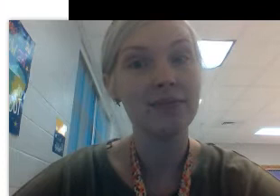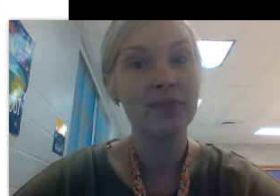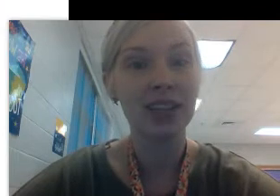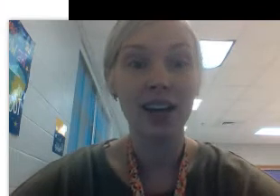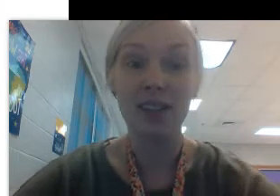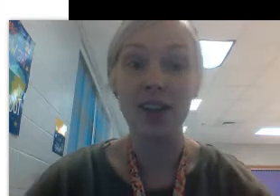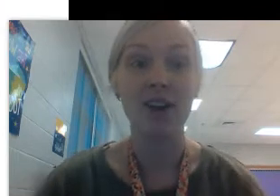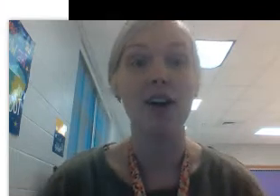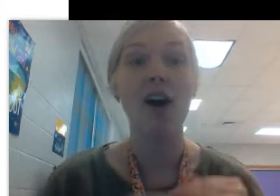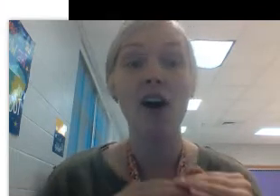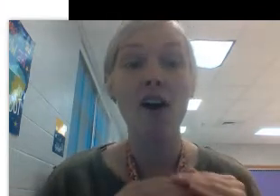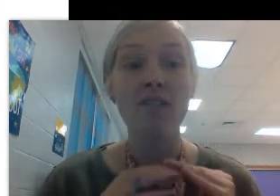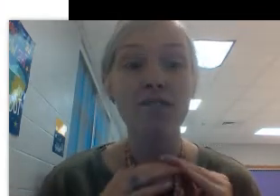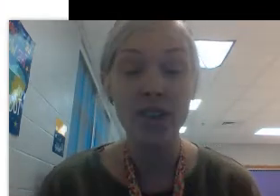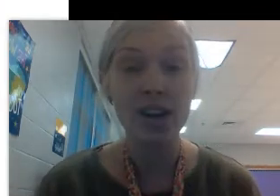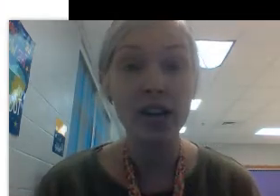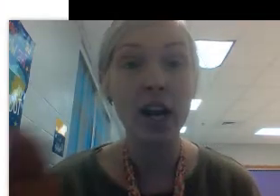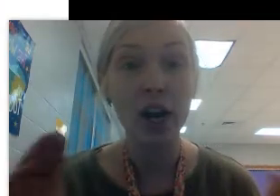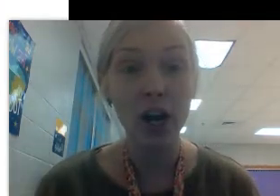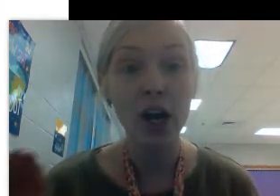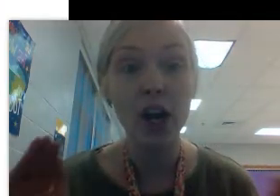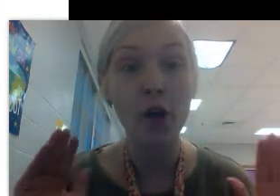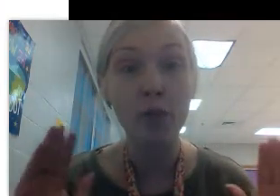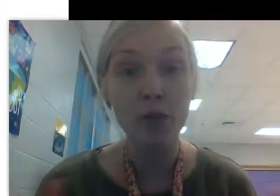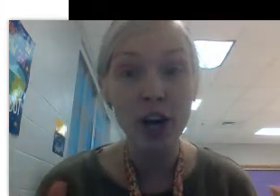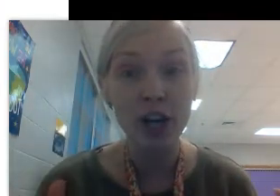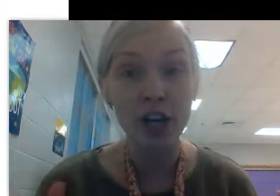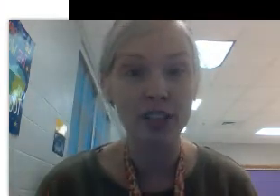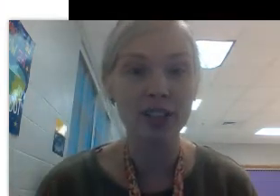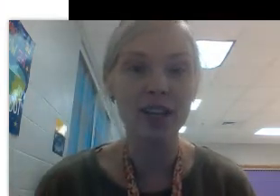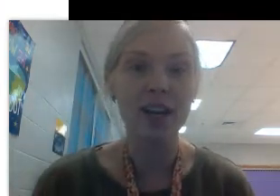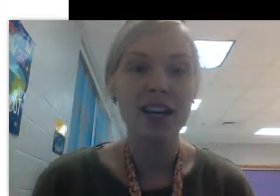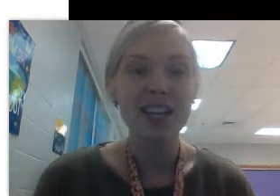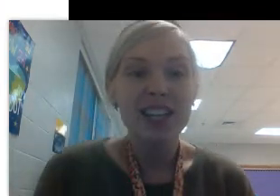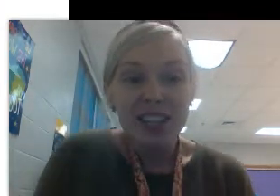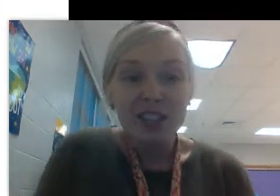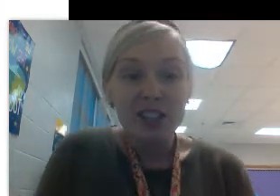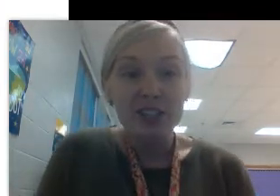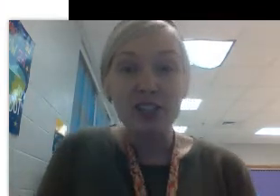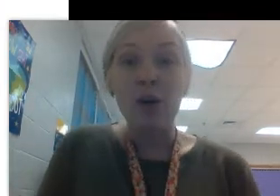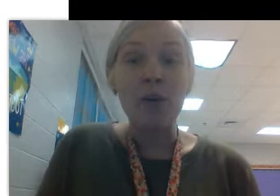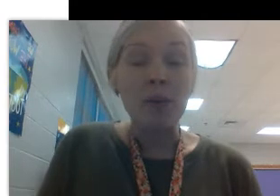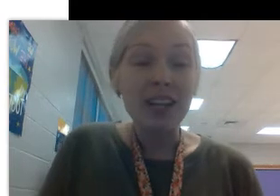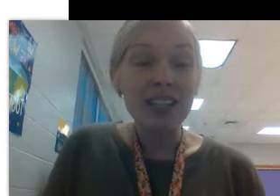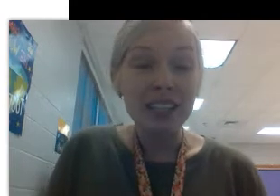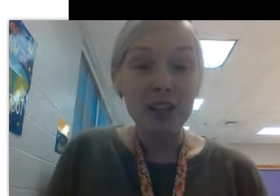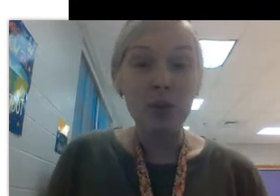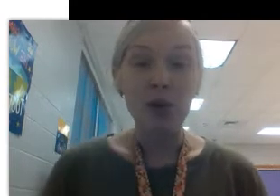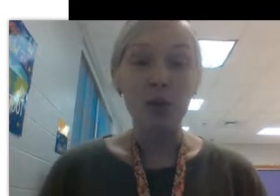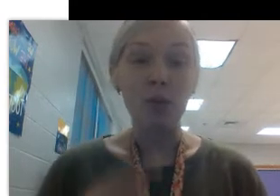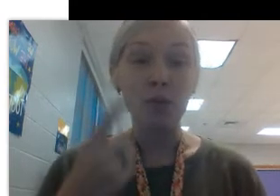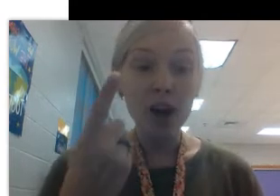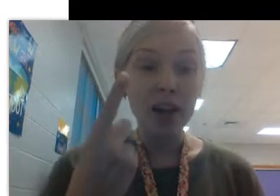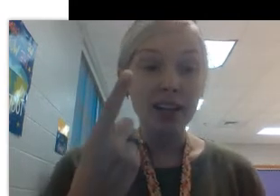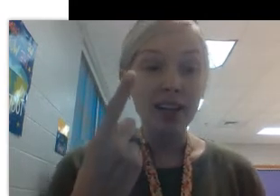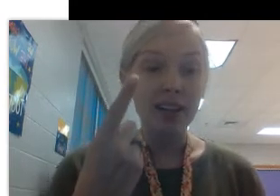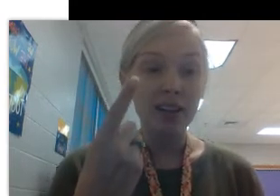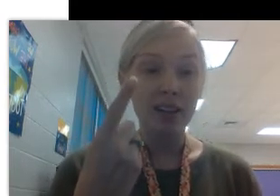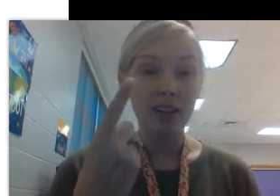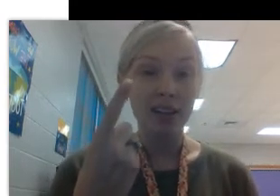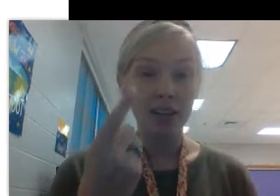class. They are very good runners. So we can say the word